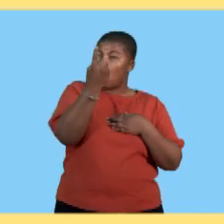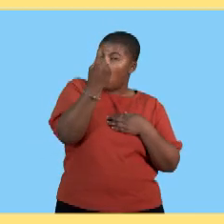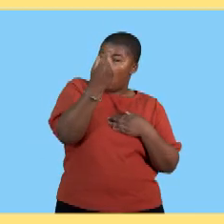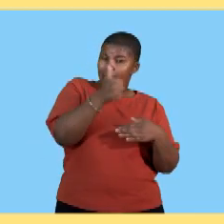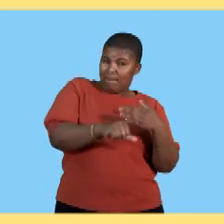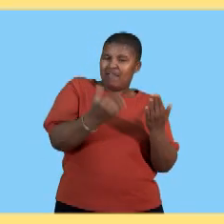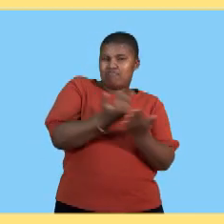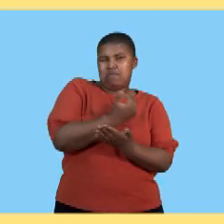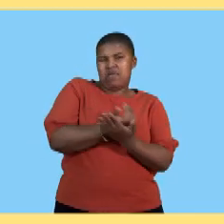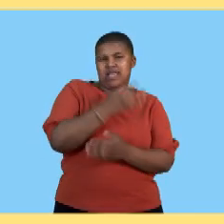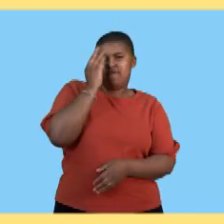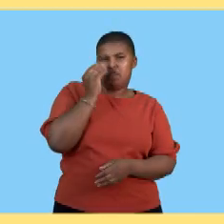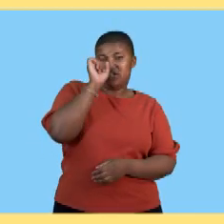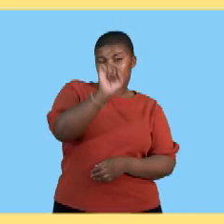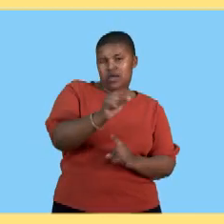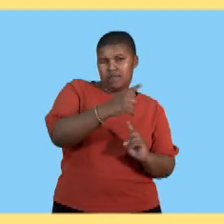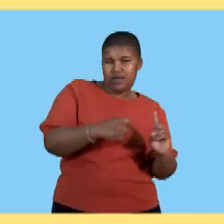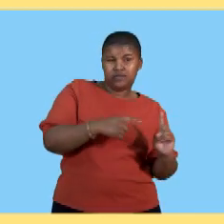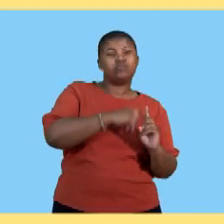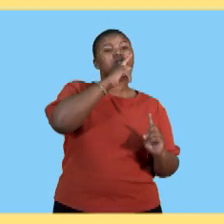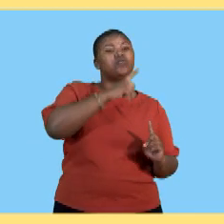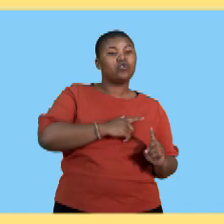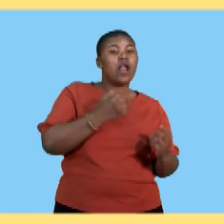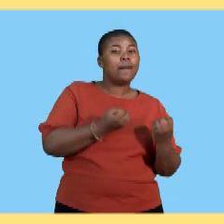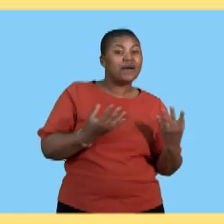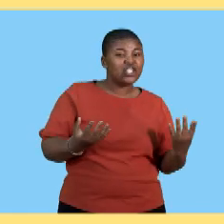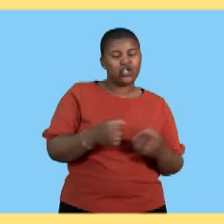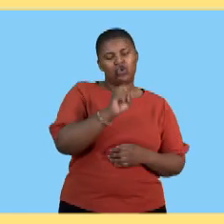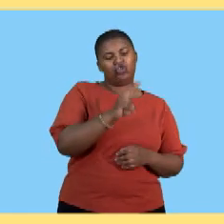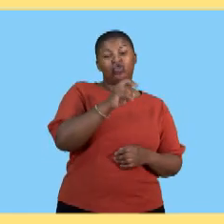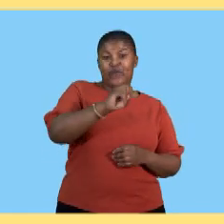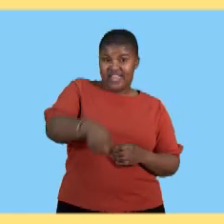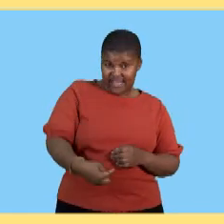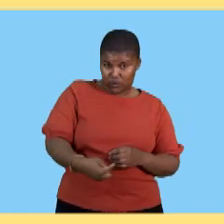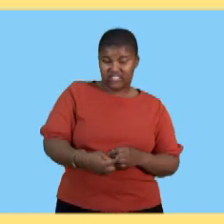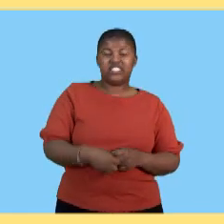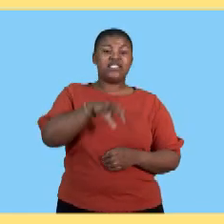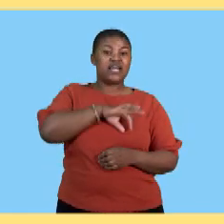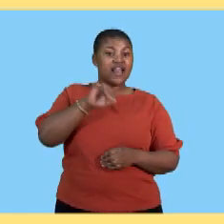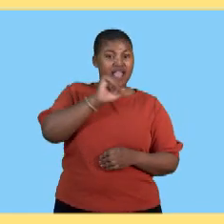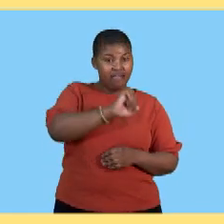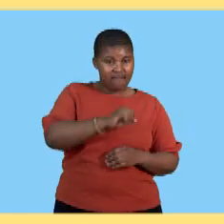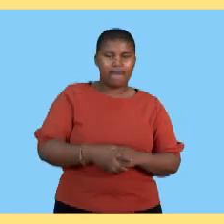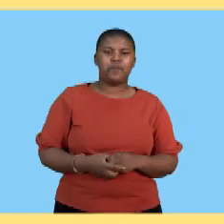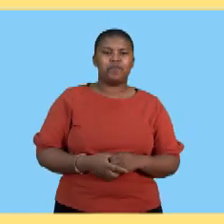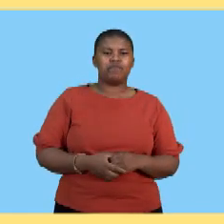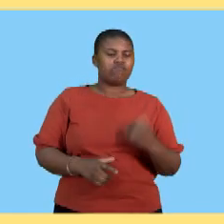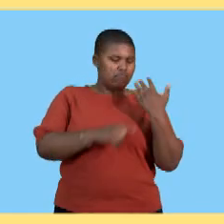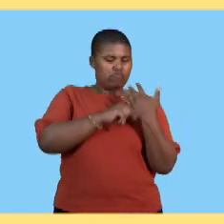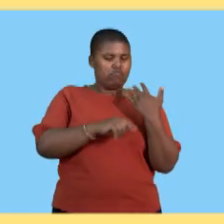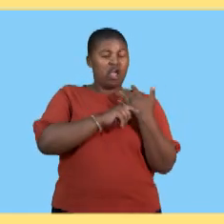his details were omitted. And we are told the gross salary is given 20,000. And then we